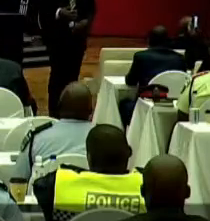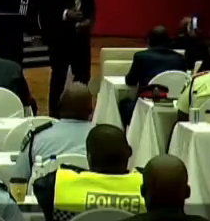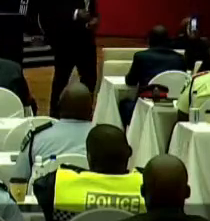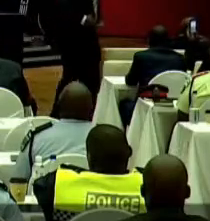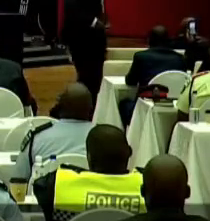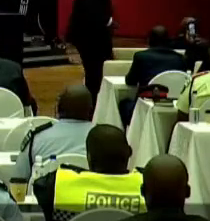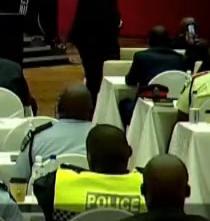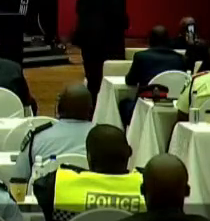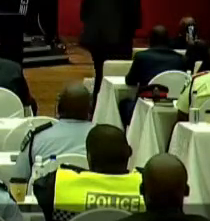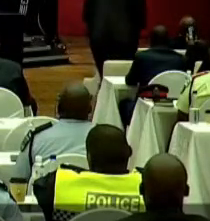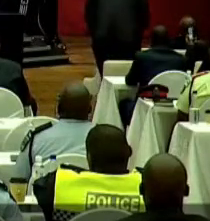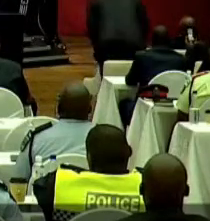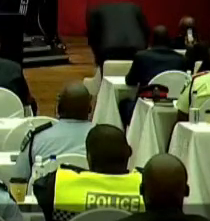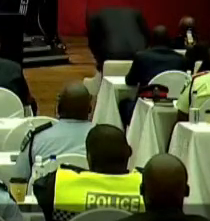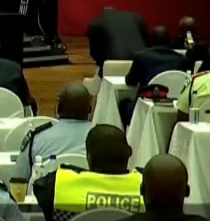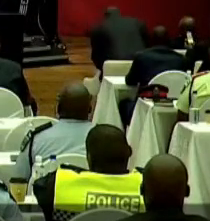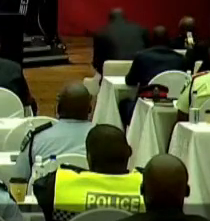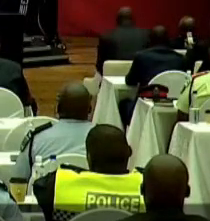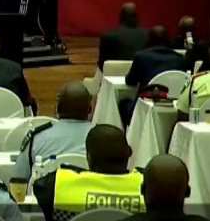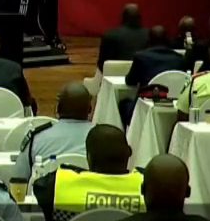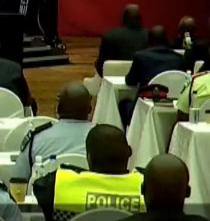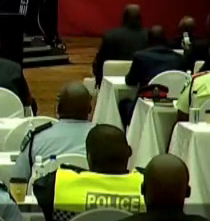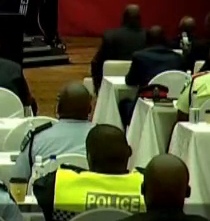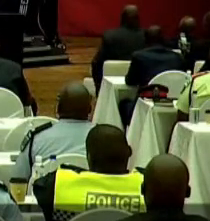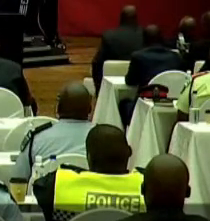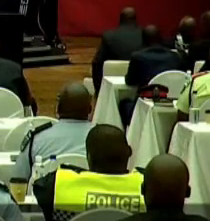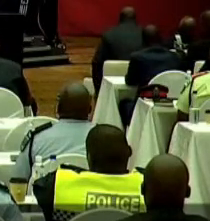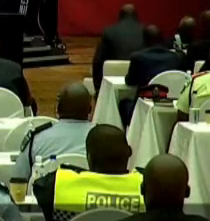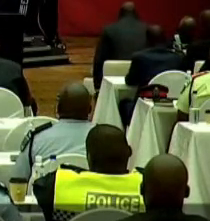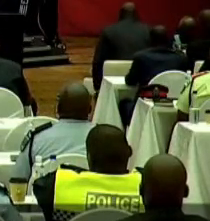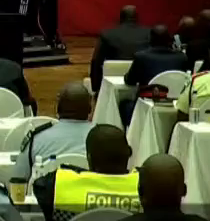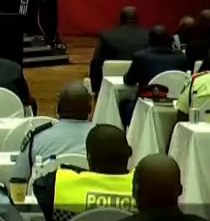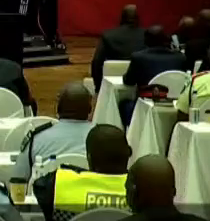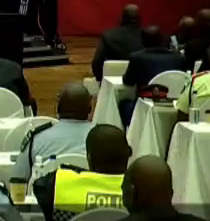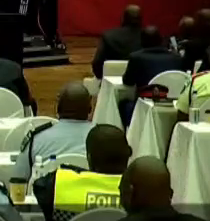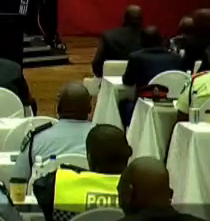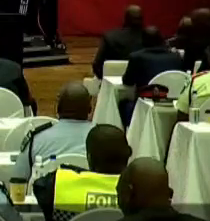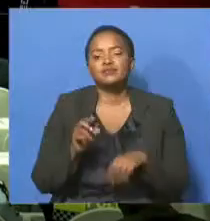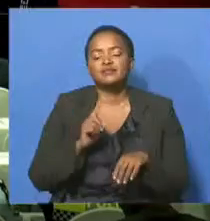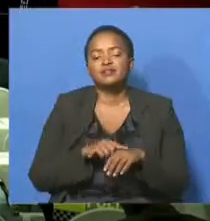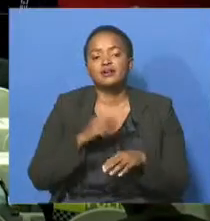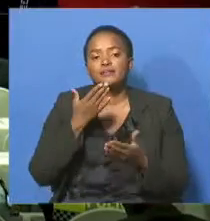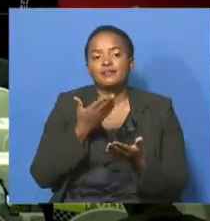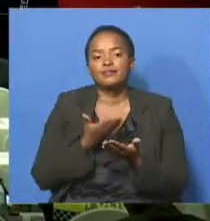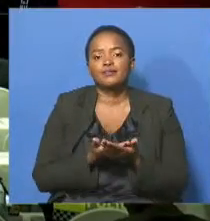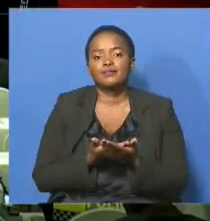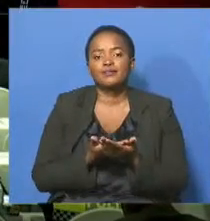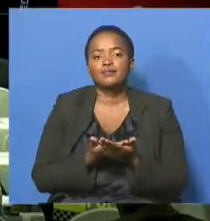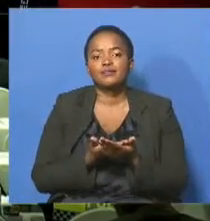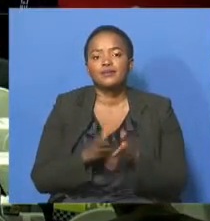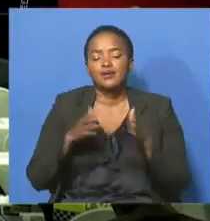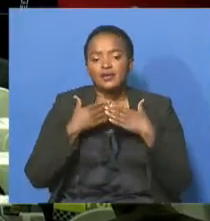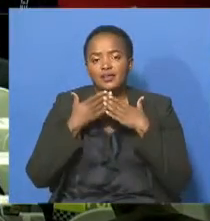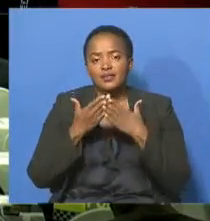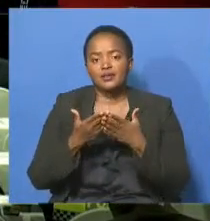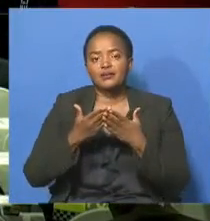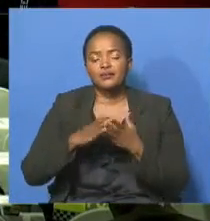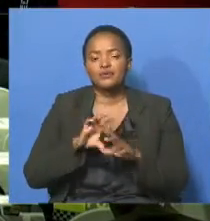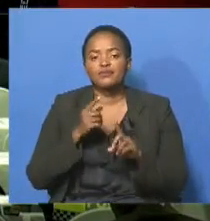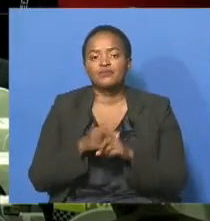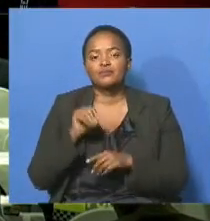You managed the time very excellently. Thank you very much, Dr. Dube from ZRP, for